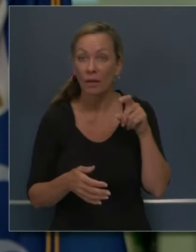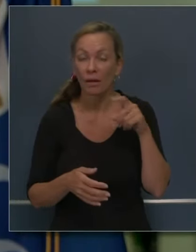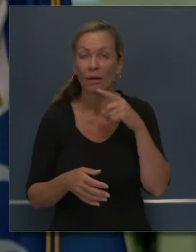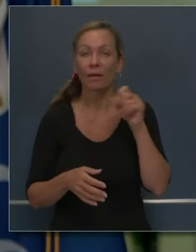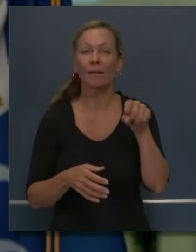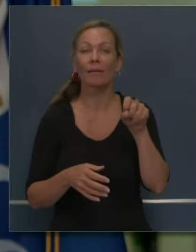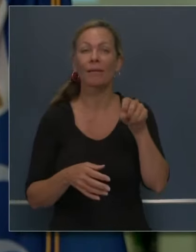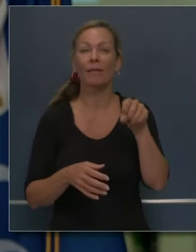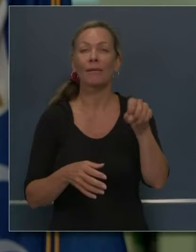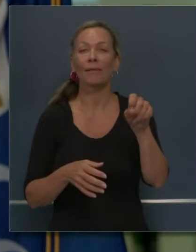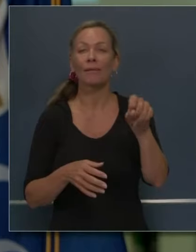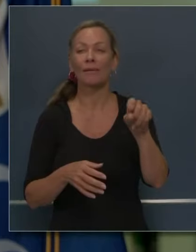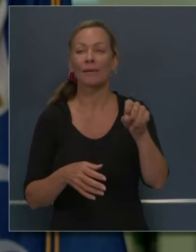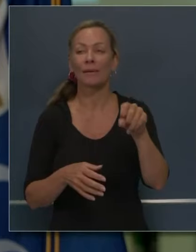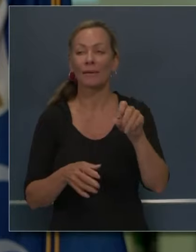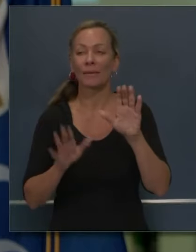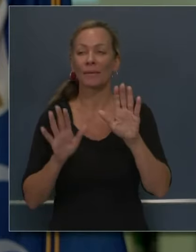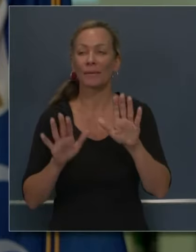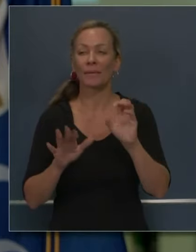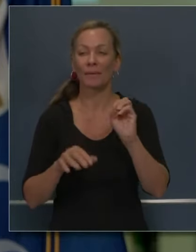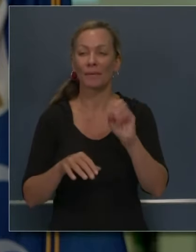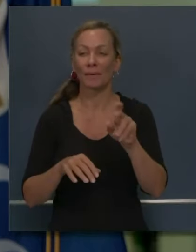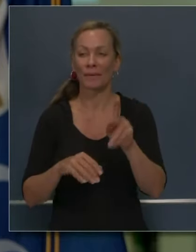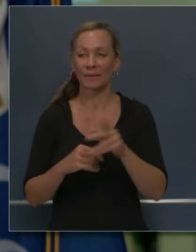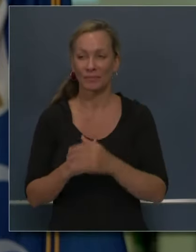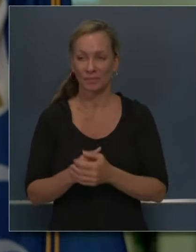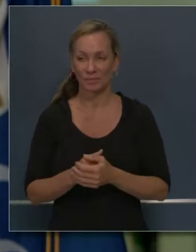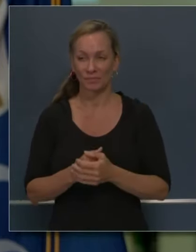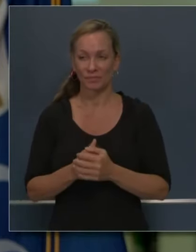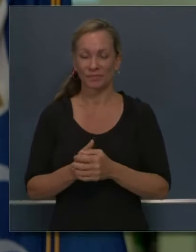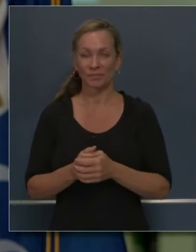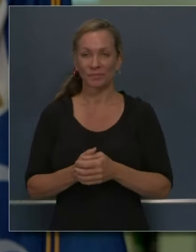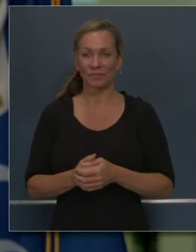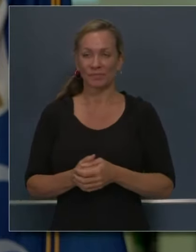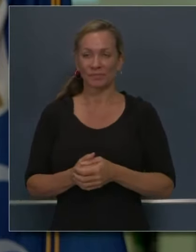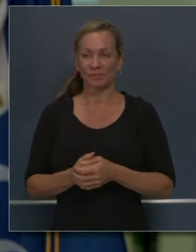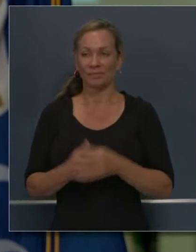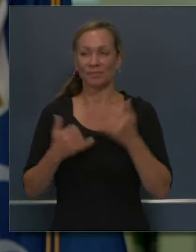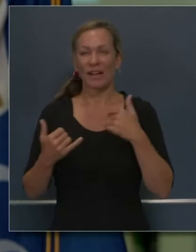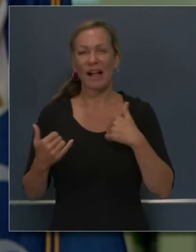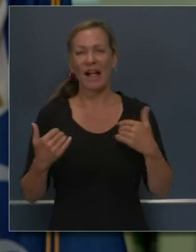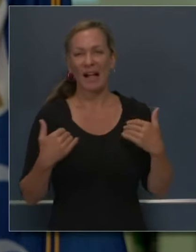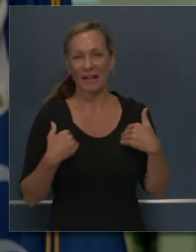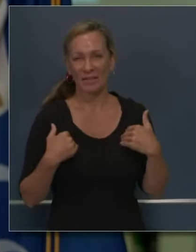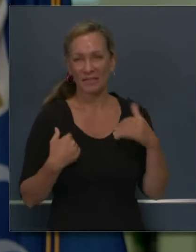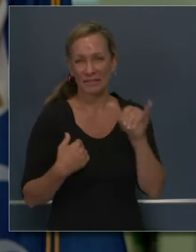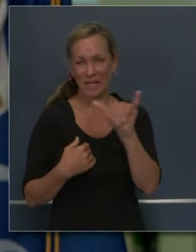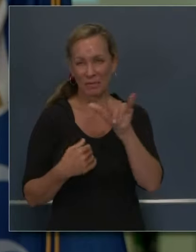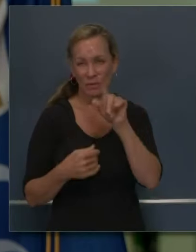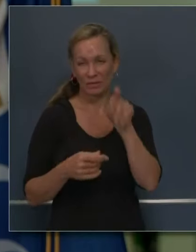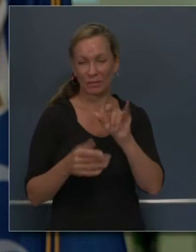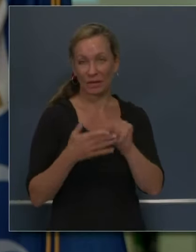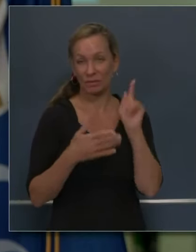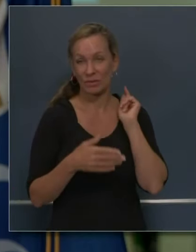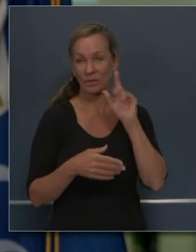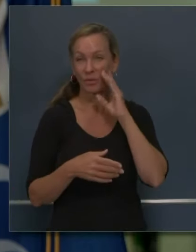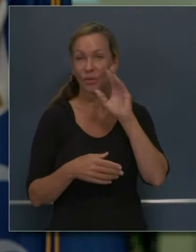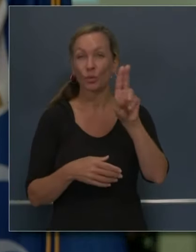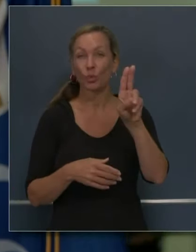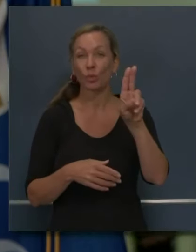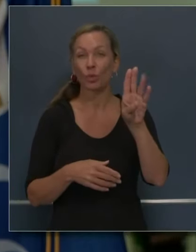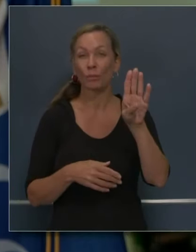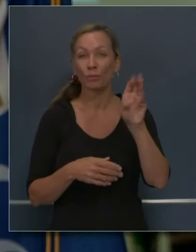great. I have a similar question to the previous one. Last week, Uber and Lyft were on the verge of pulling their cars off the road